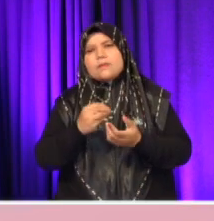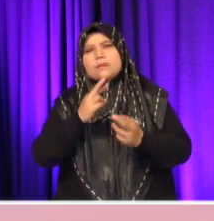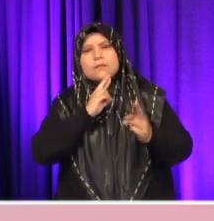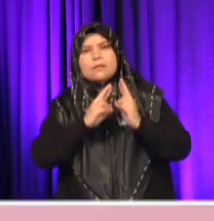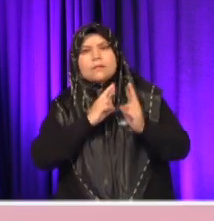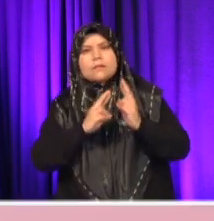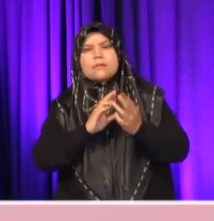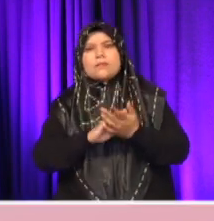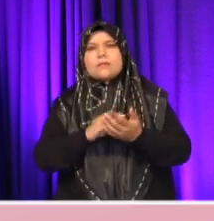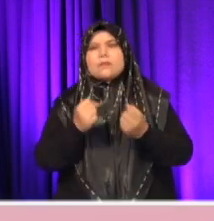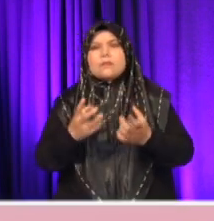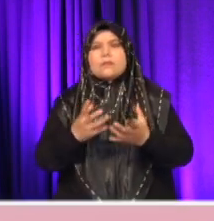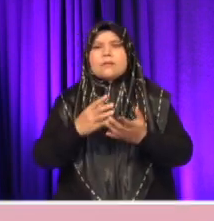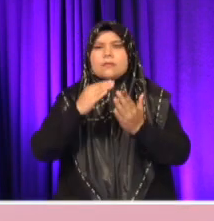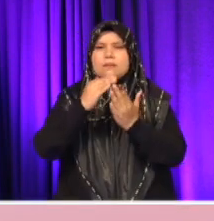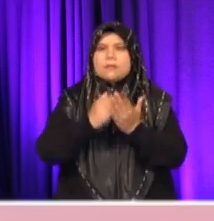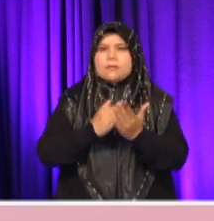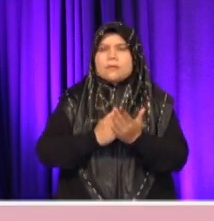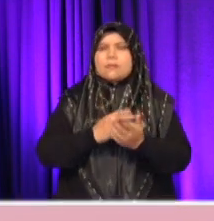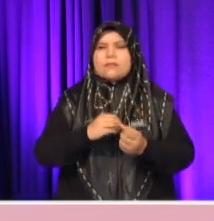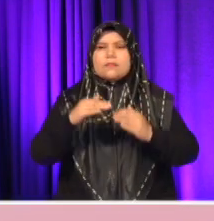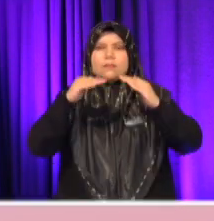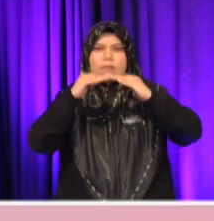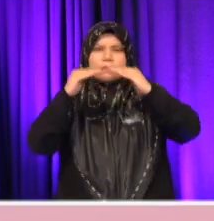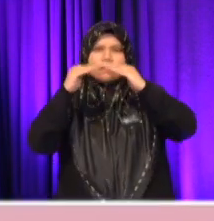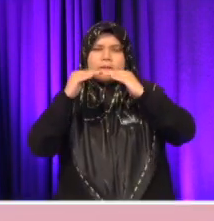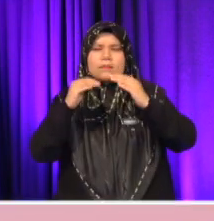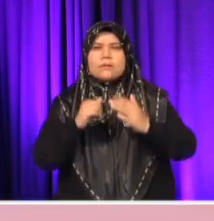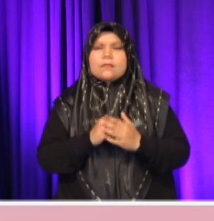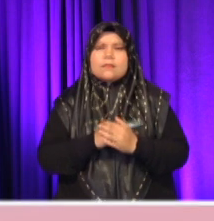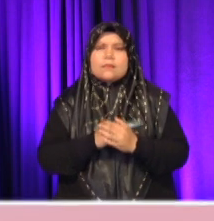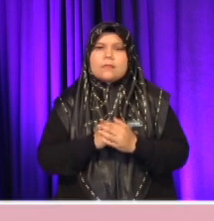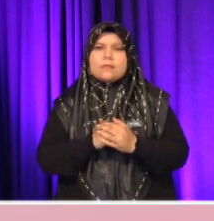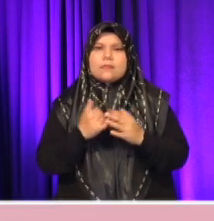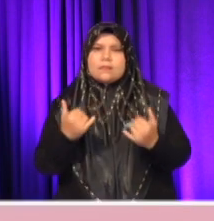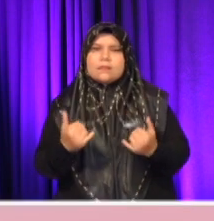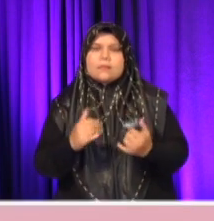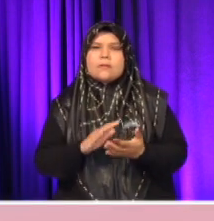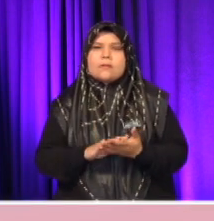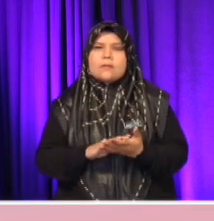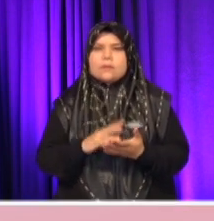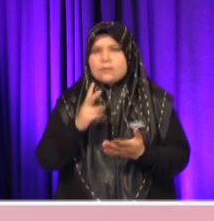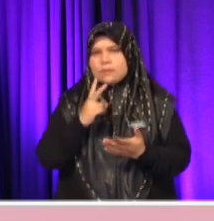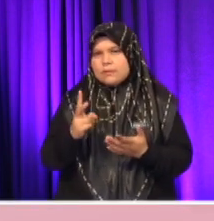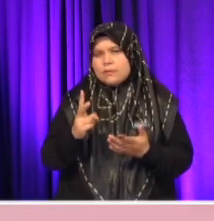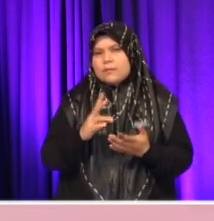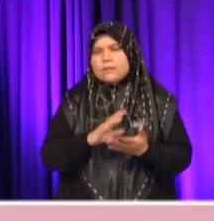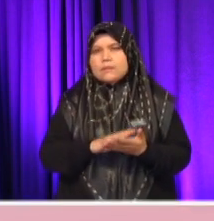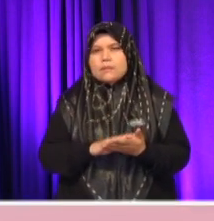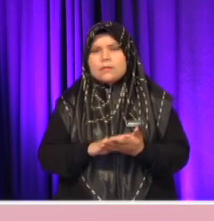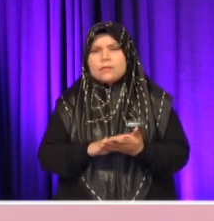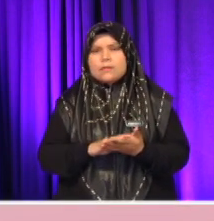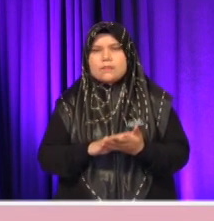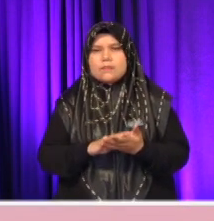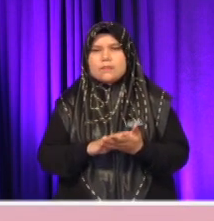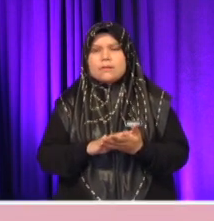a variety of texts according to their levels. Okay. All right. Understood. Now, let's have a look at the subject aims